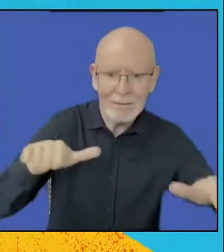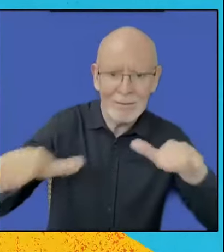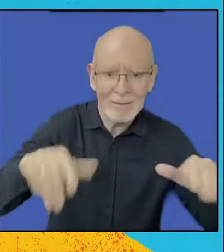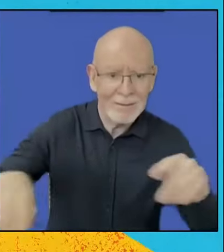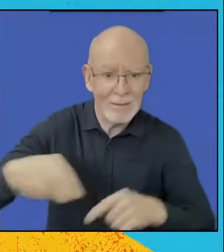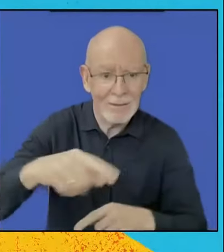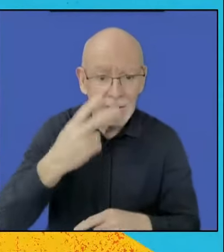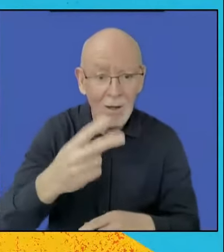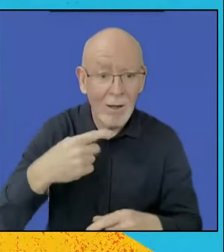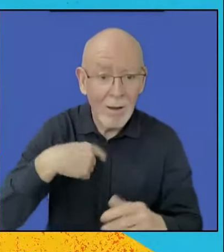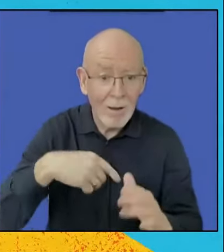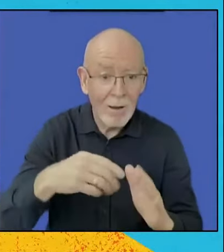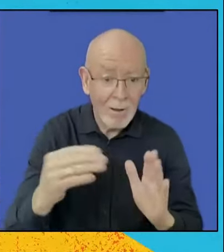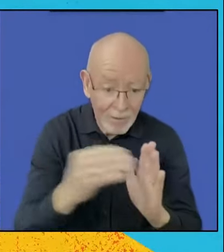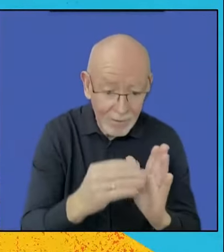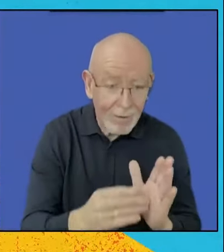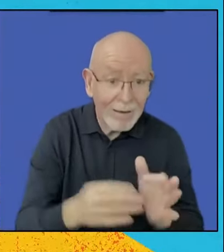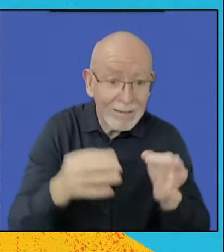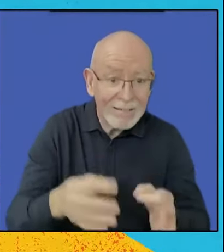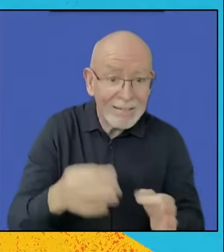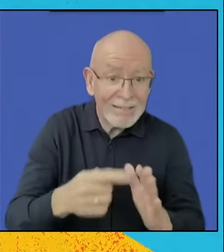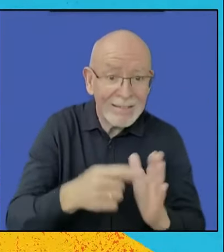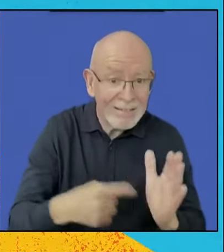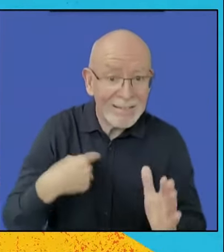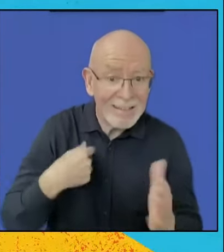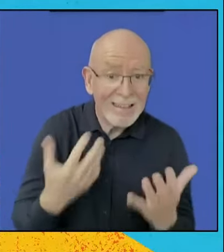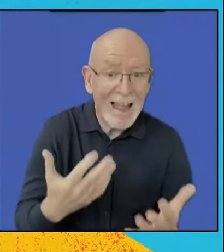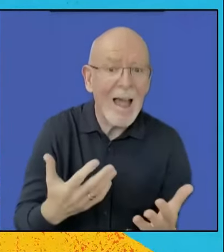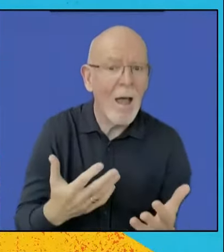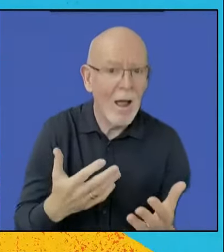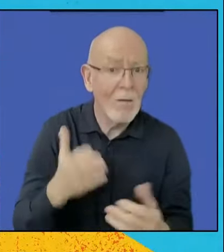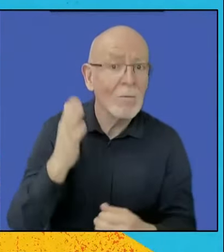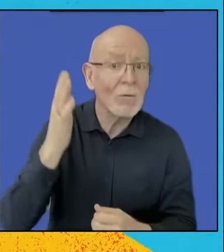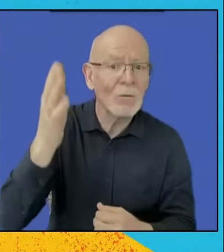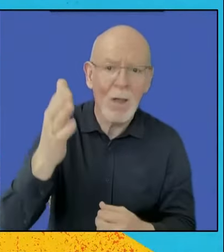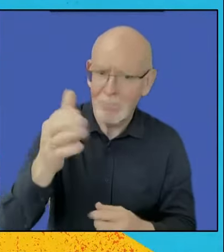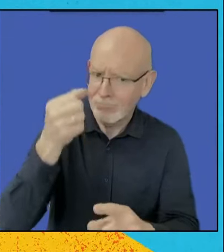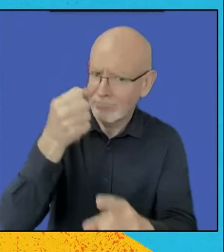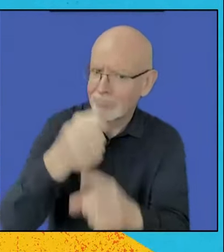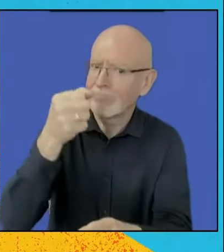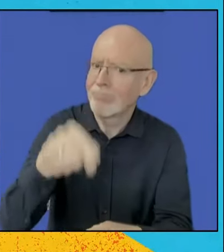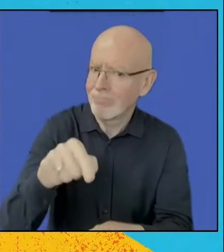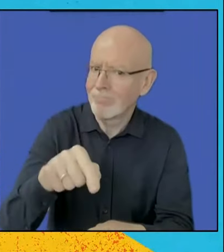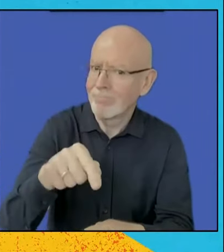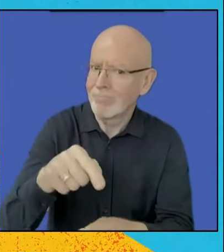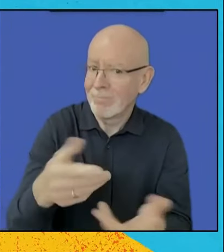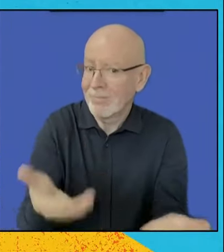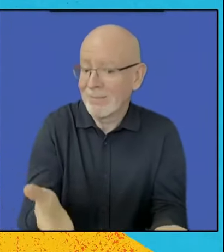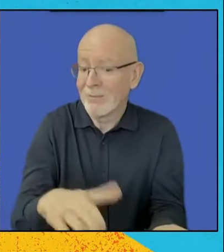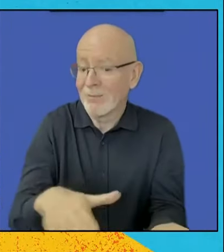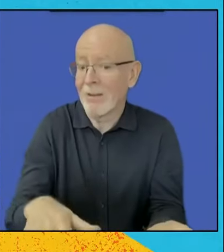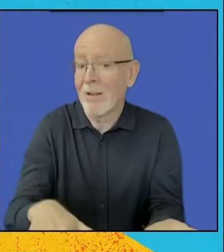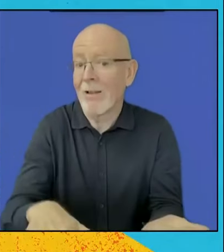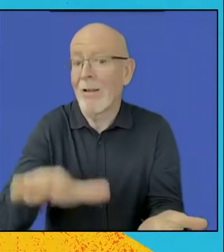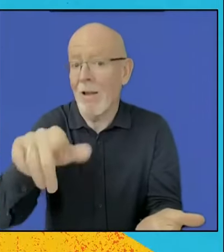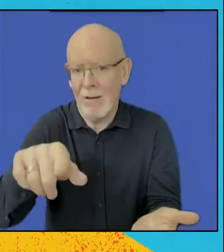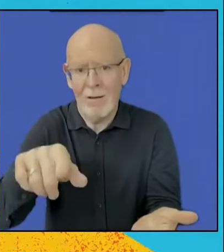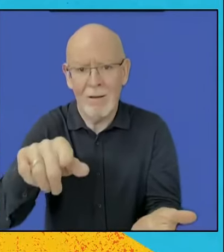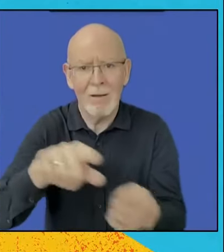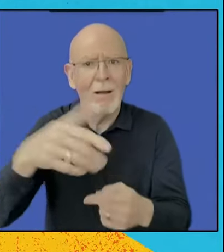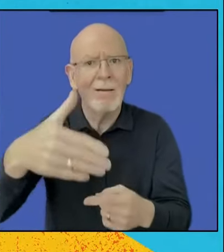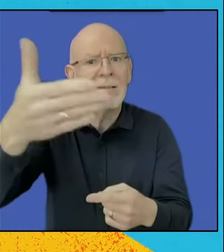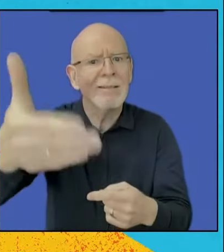Back to China's Jishen Liu. What advice would you give to other young people who are interested in social entrepreneurship but are uncertain about where and how